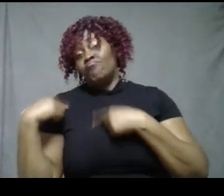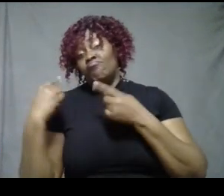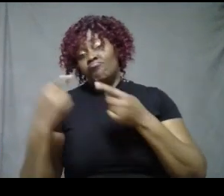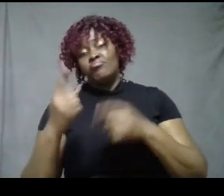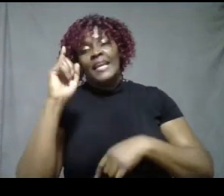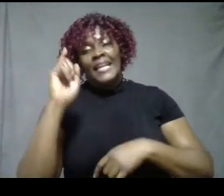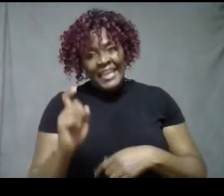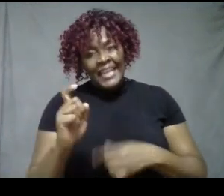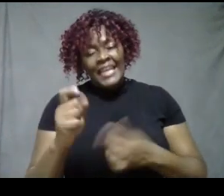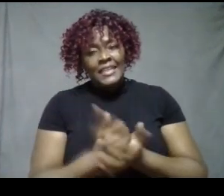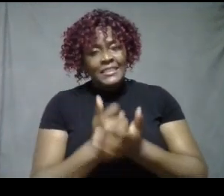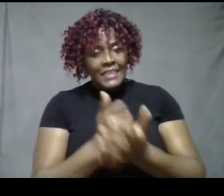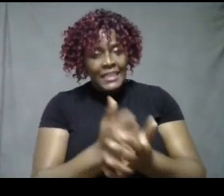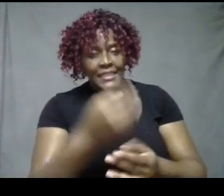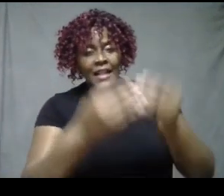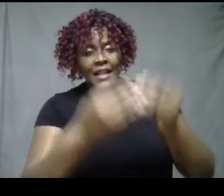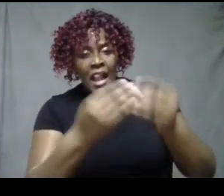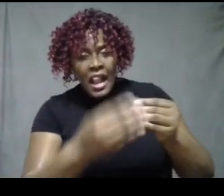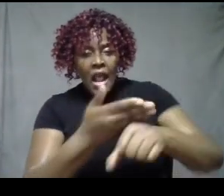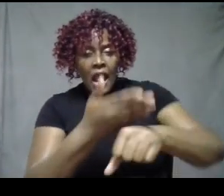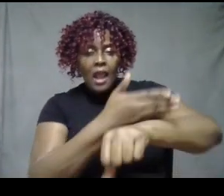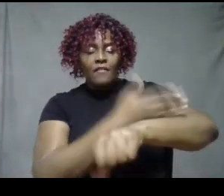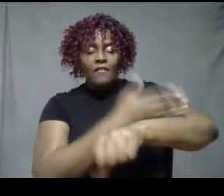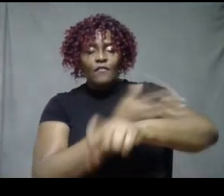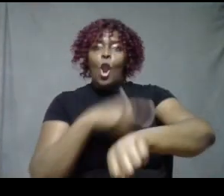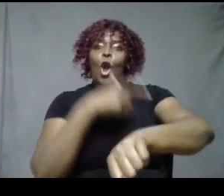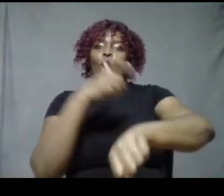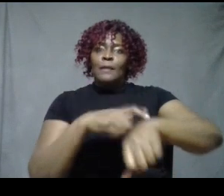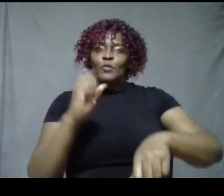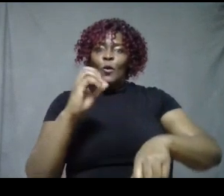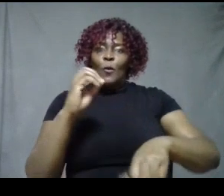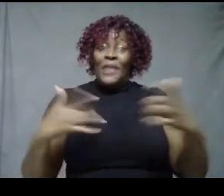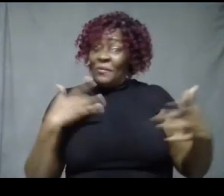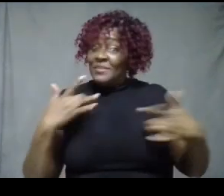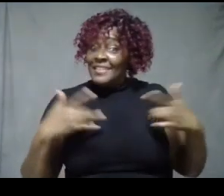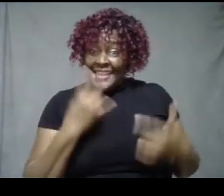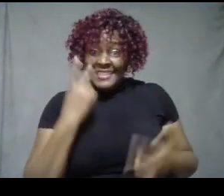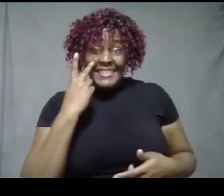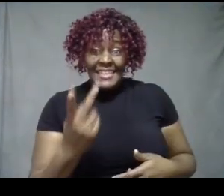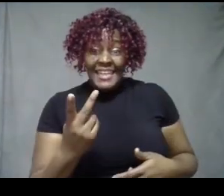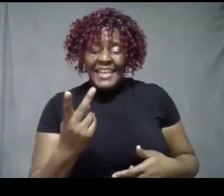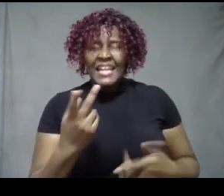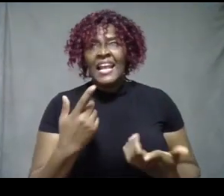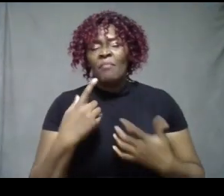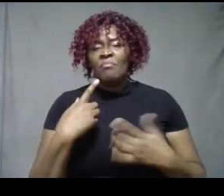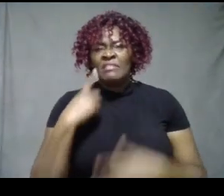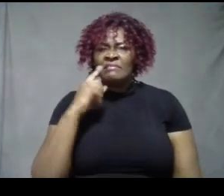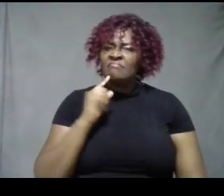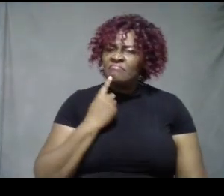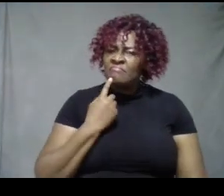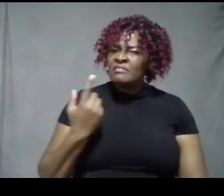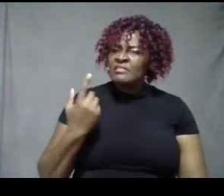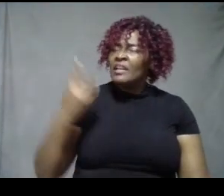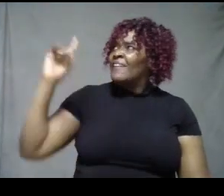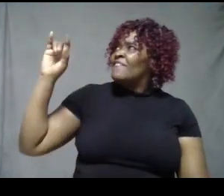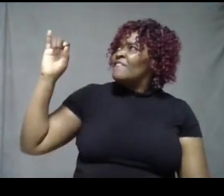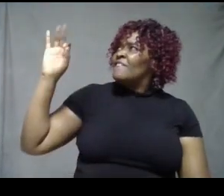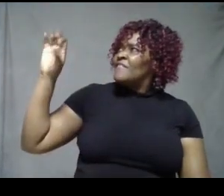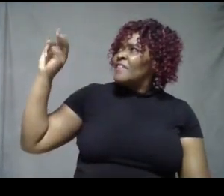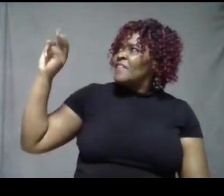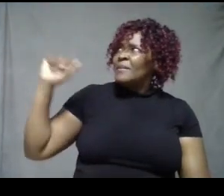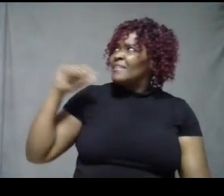assistance and needed renovation for a long time. So I was excited to see it come up. I'm disappointed that, you know, FEMA is saying that they're not going to give